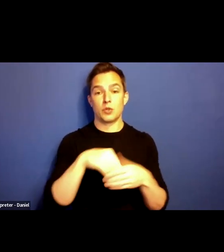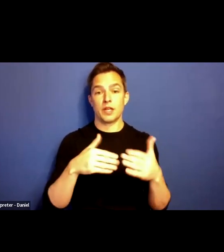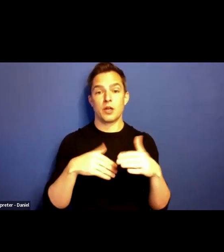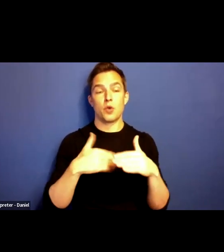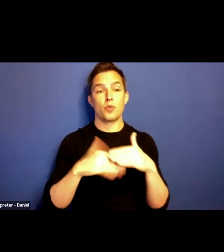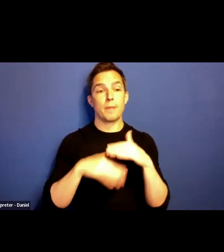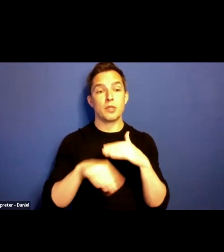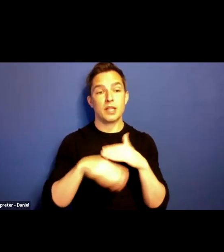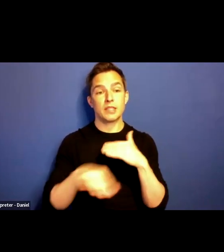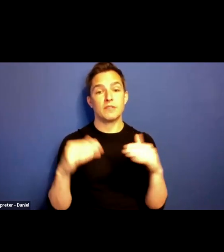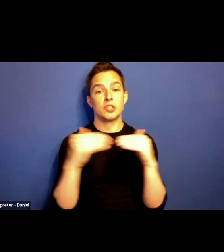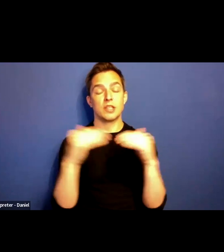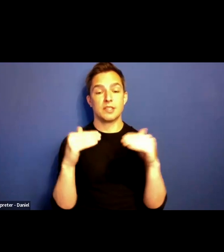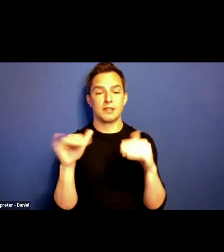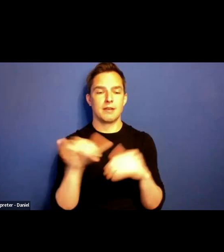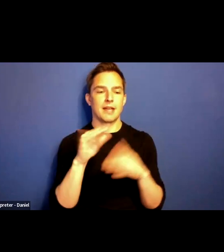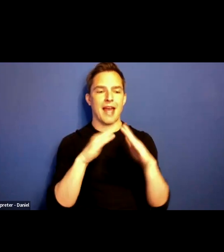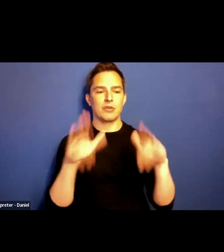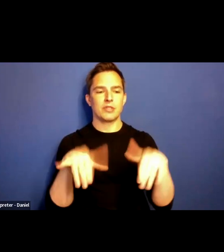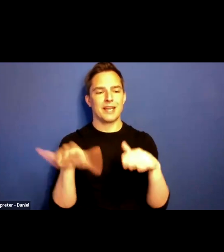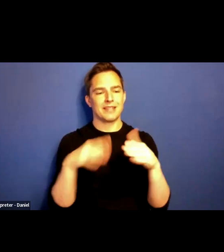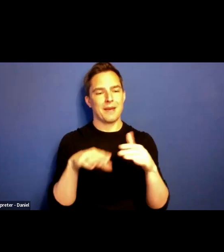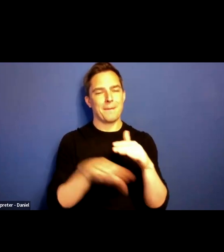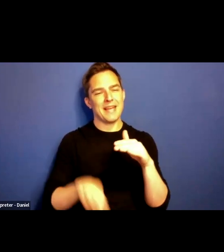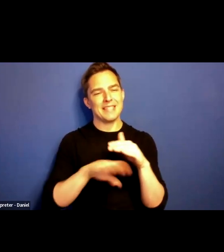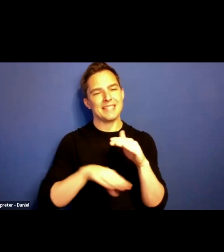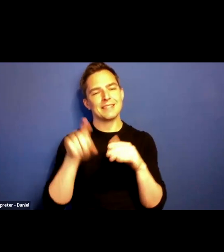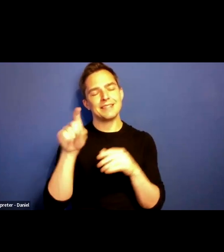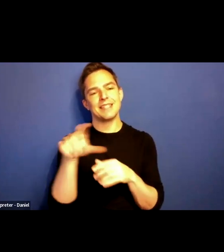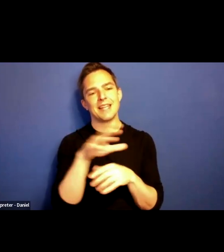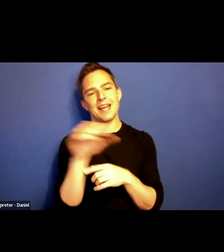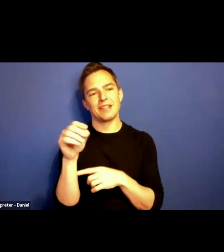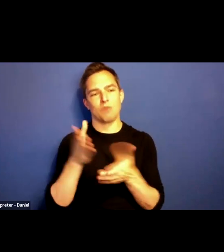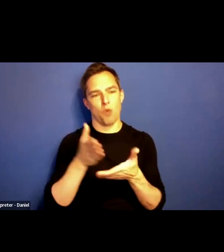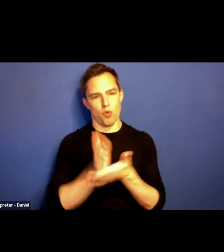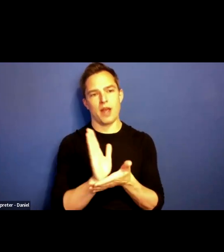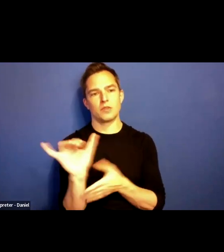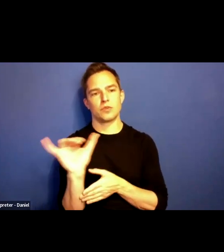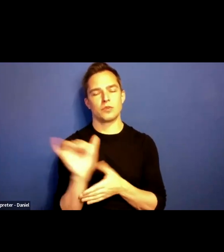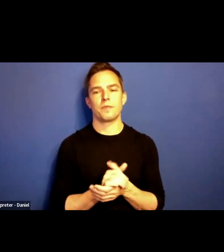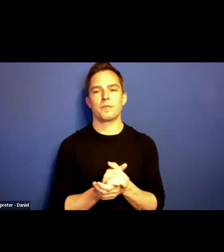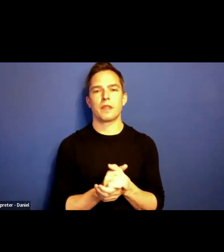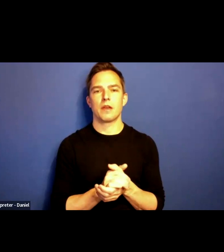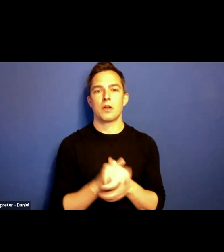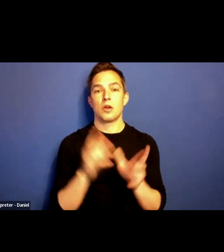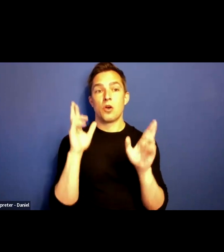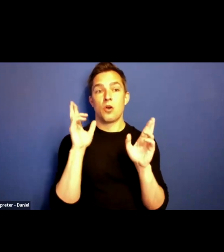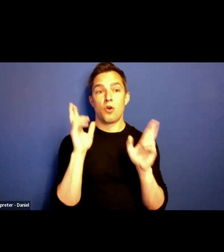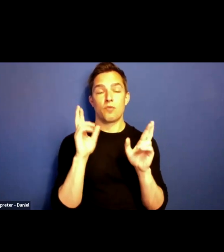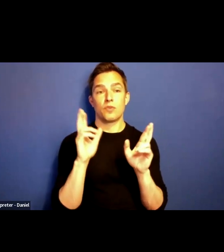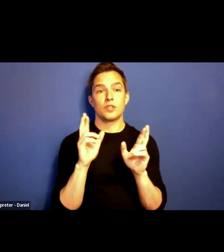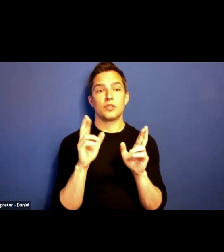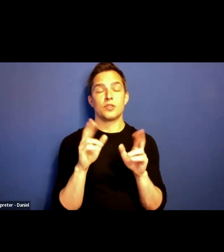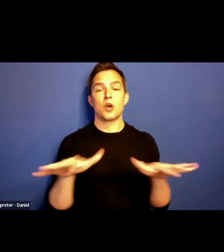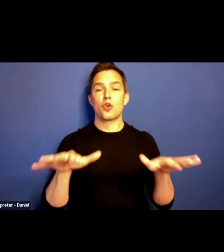and housing as a basic need and right. Now, to hopefully to center us all and ground